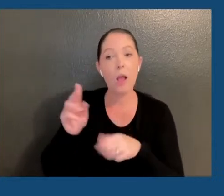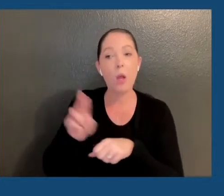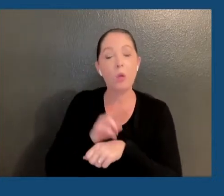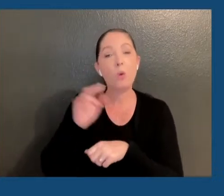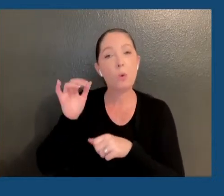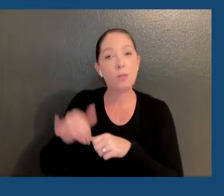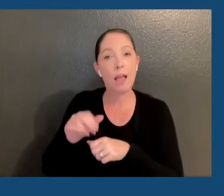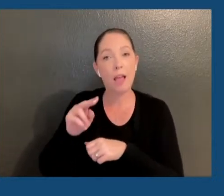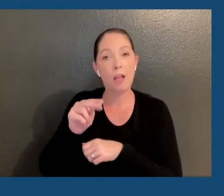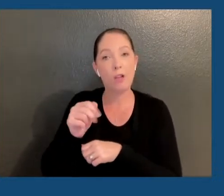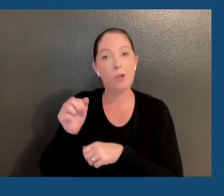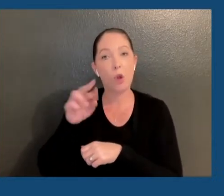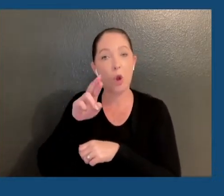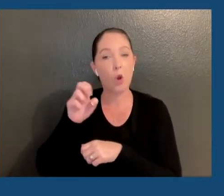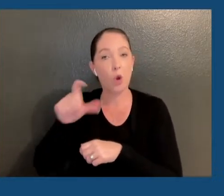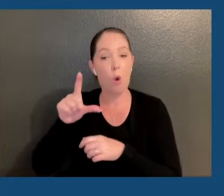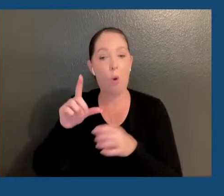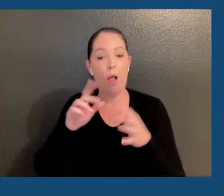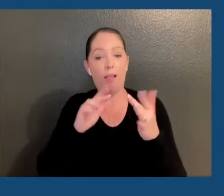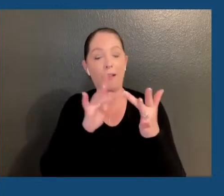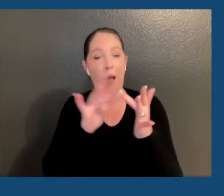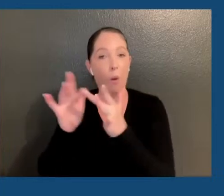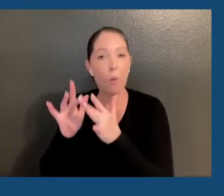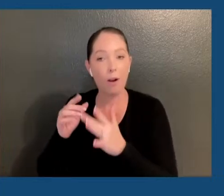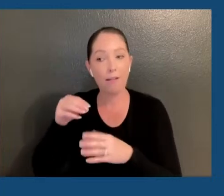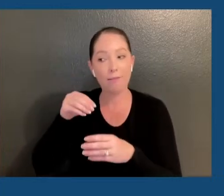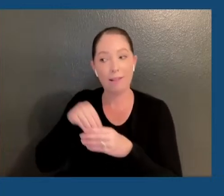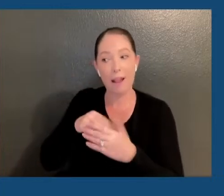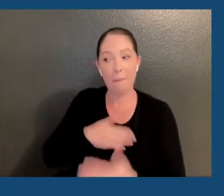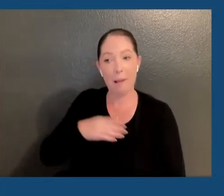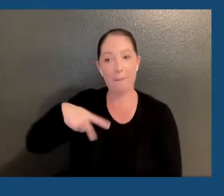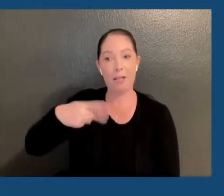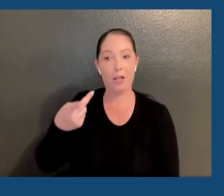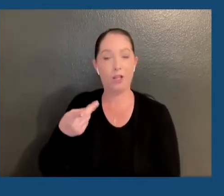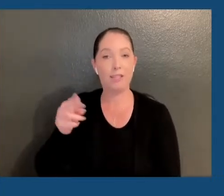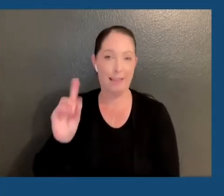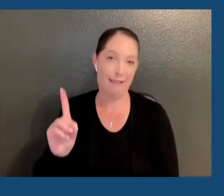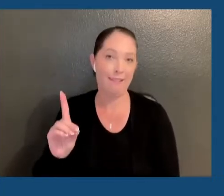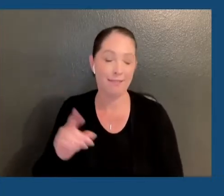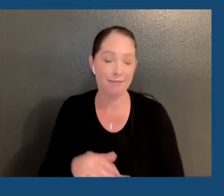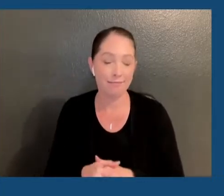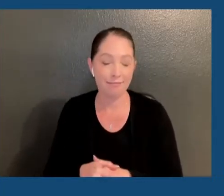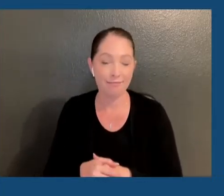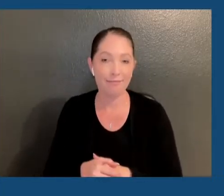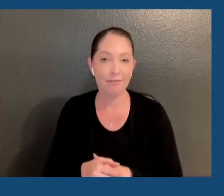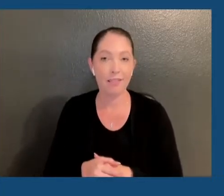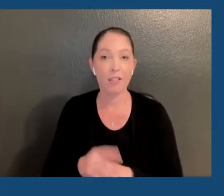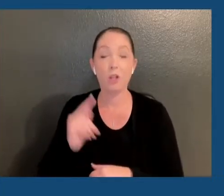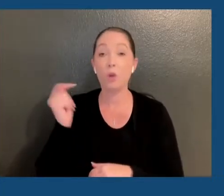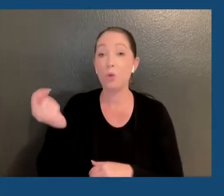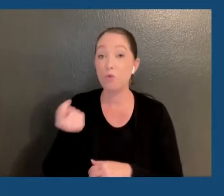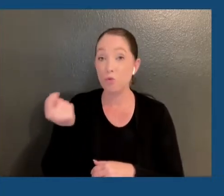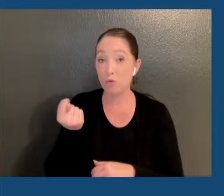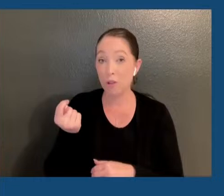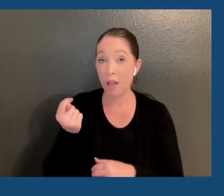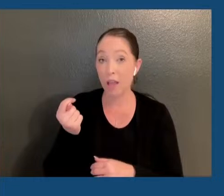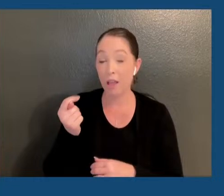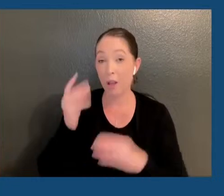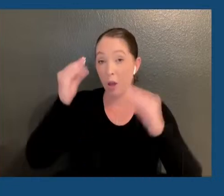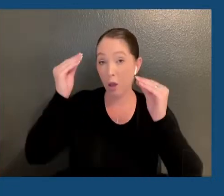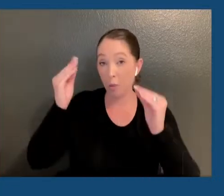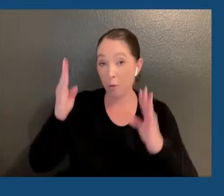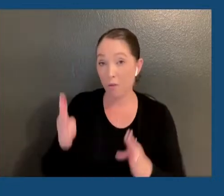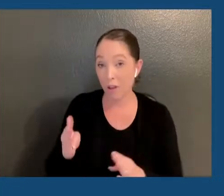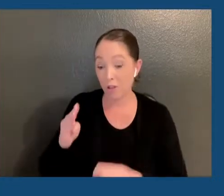in my doctoral dissertation. On Tuesday, Professor John Hopfield and Jeffrey